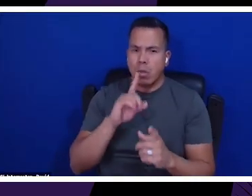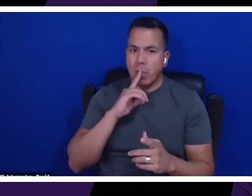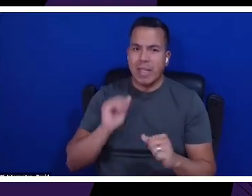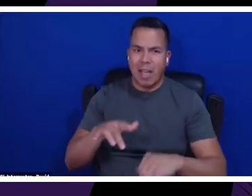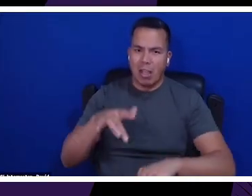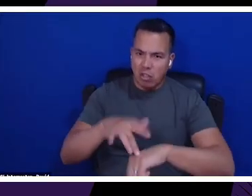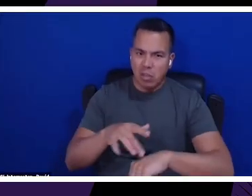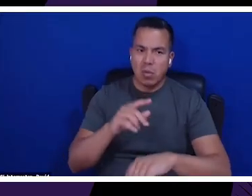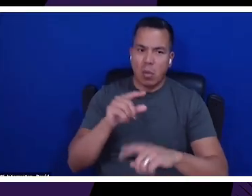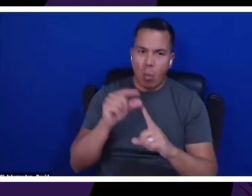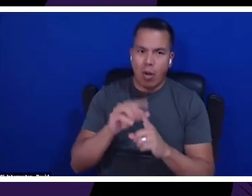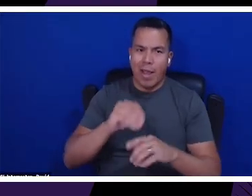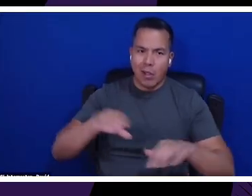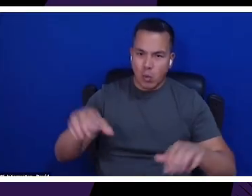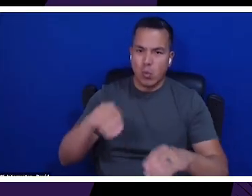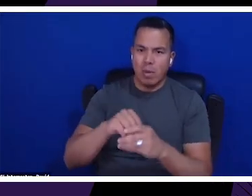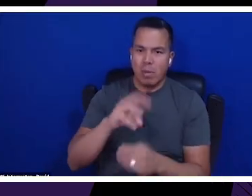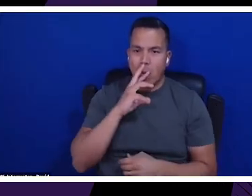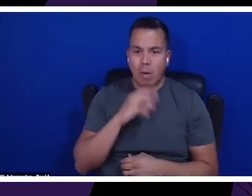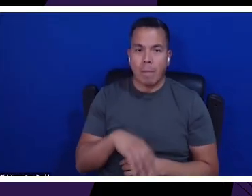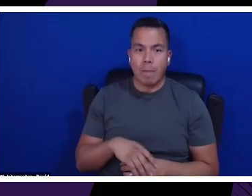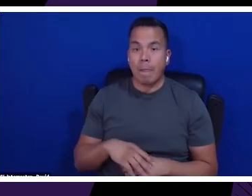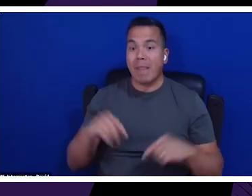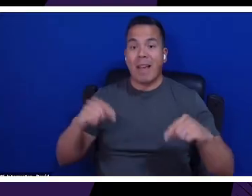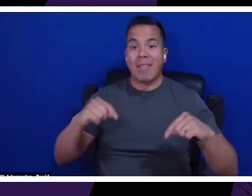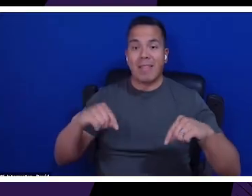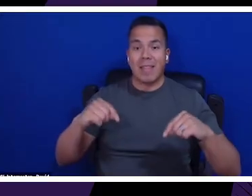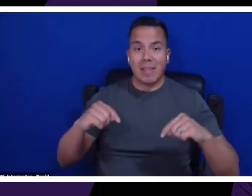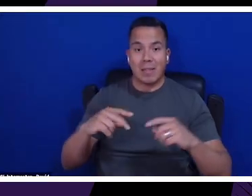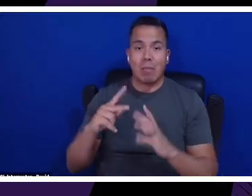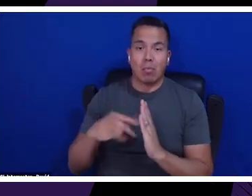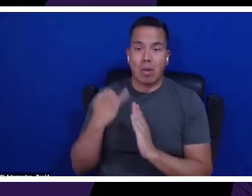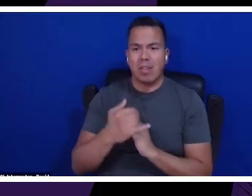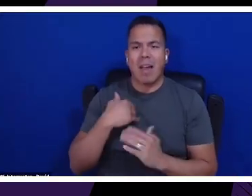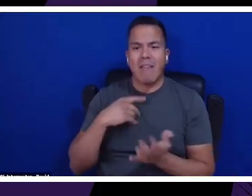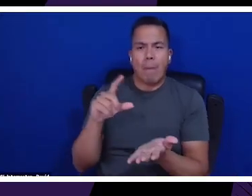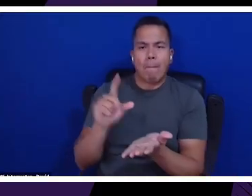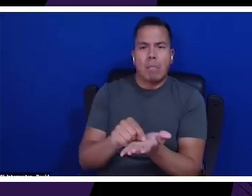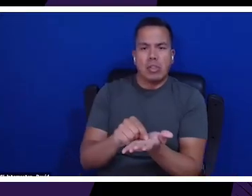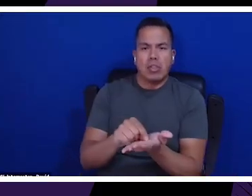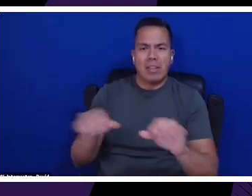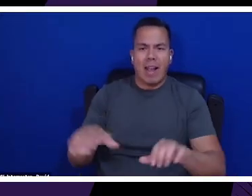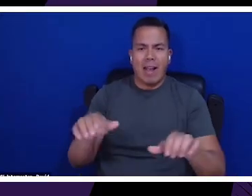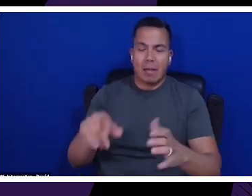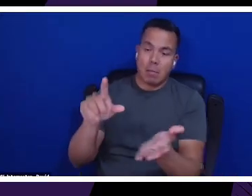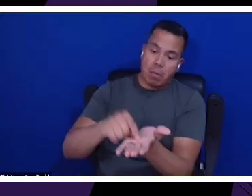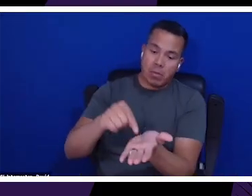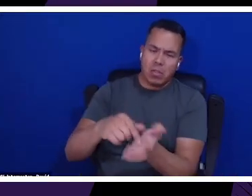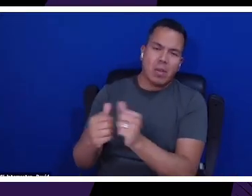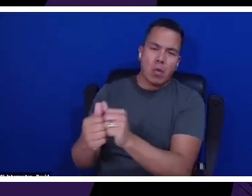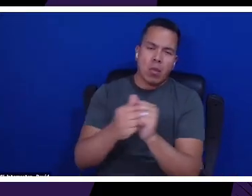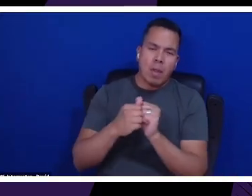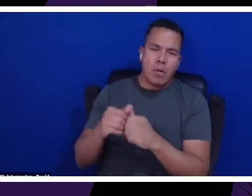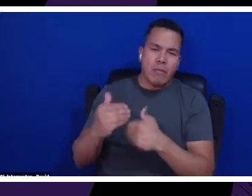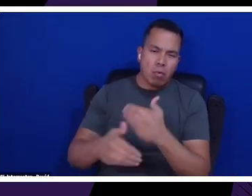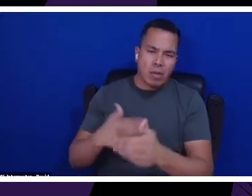water. At the foundation of this exercise are publishing acts, where publishing is a collaborative process and a speculative